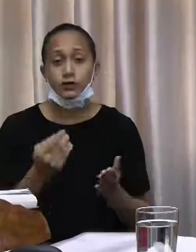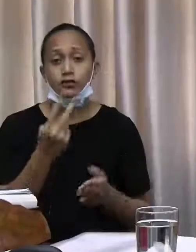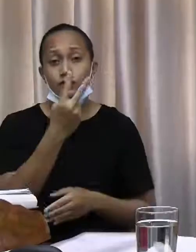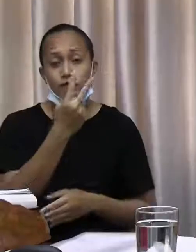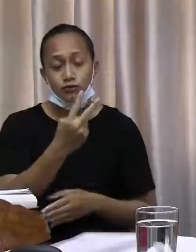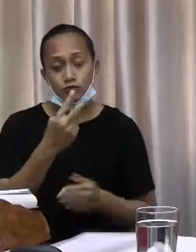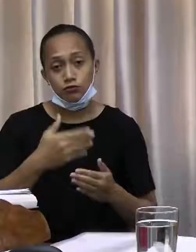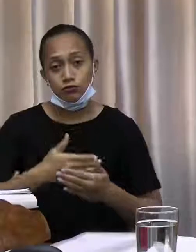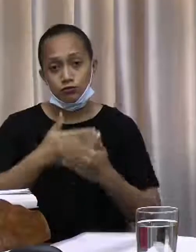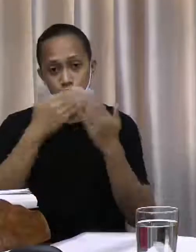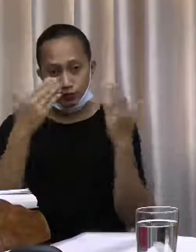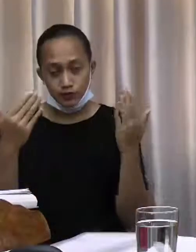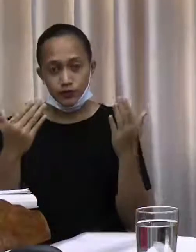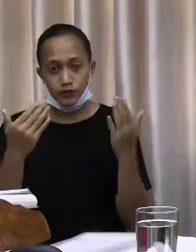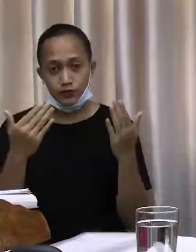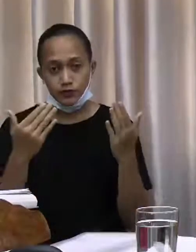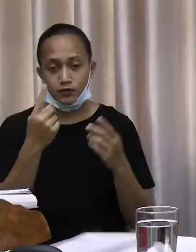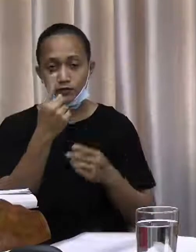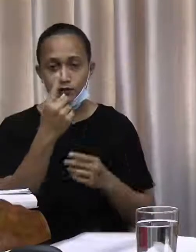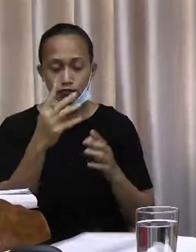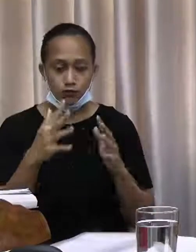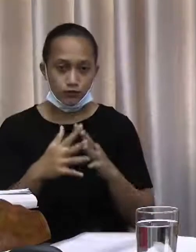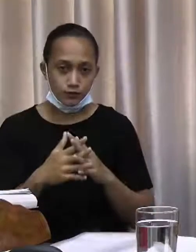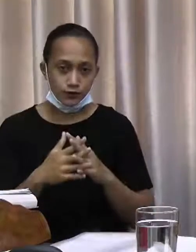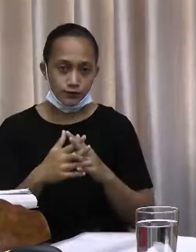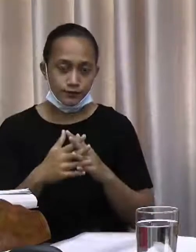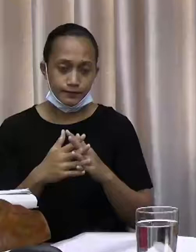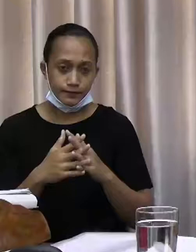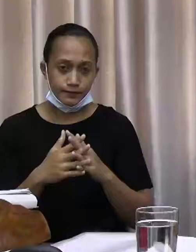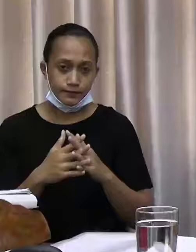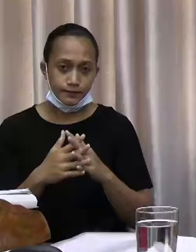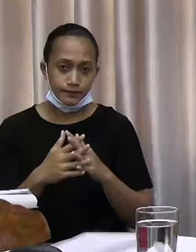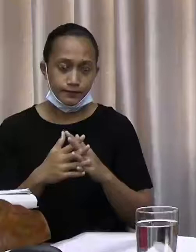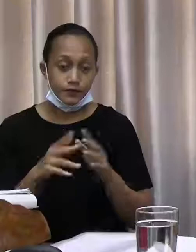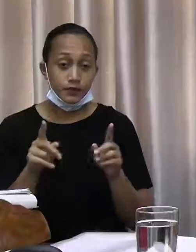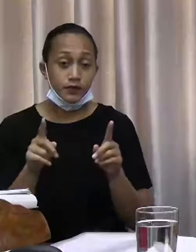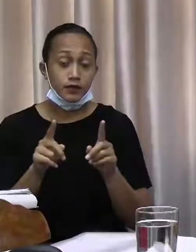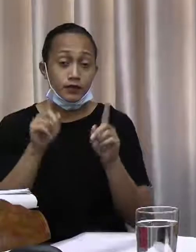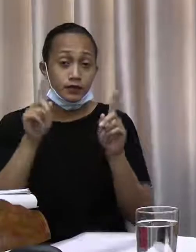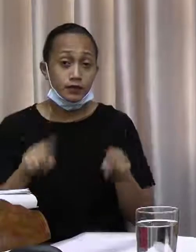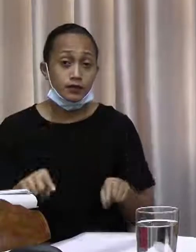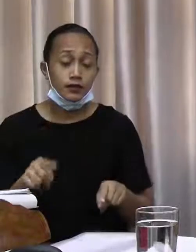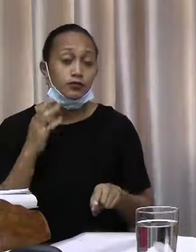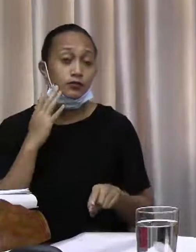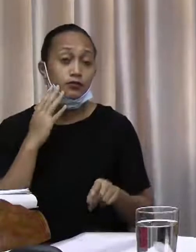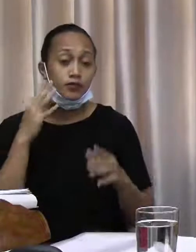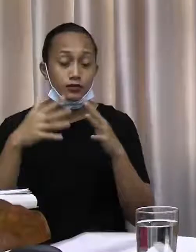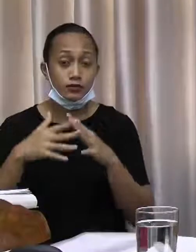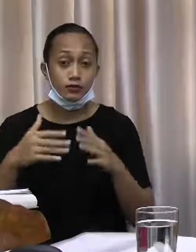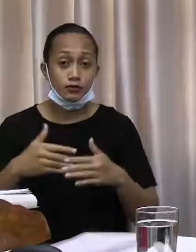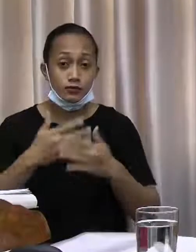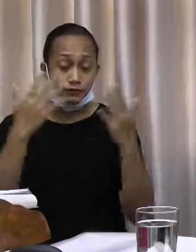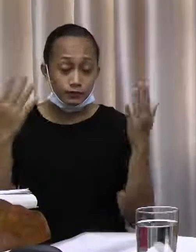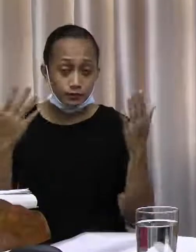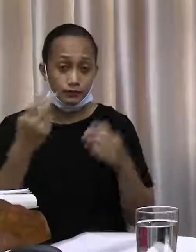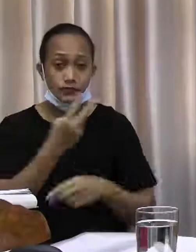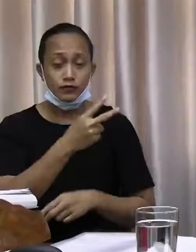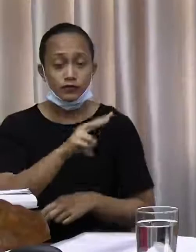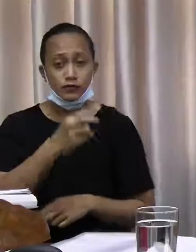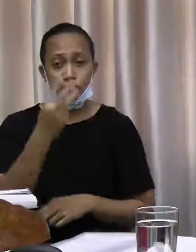lua aso o le vai aso. E afu atu i le aso lulu, lua sifuru tolu a